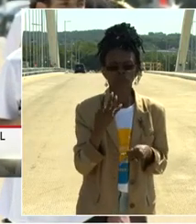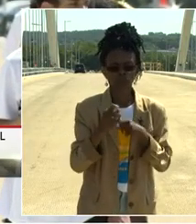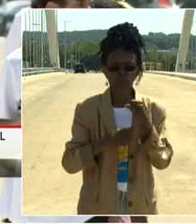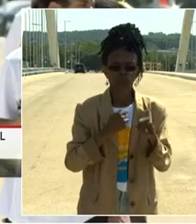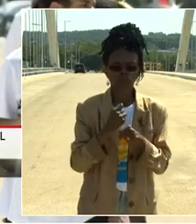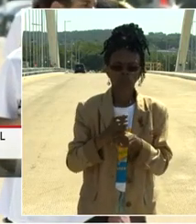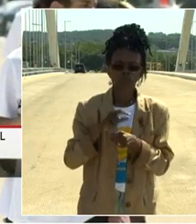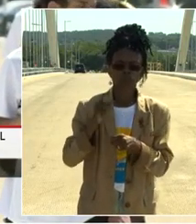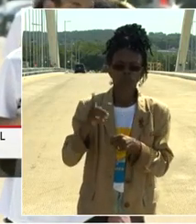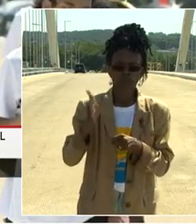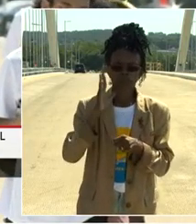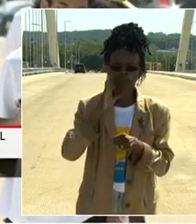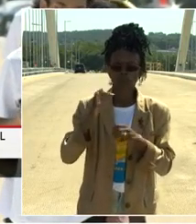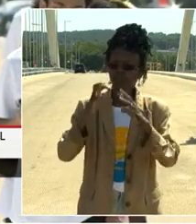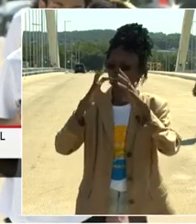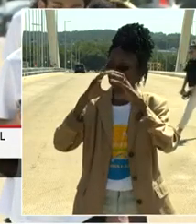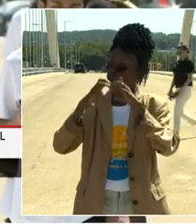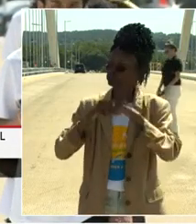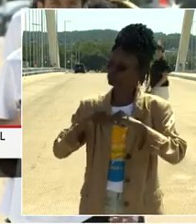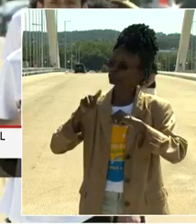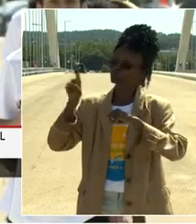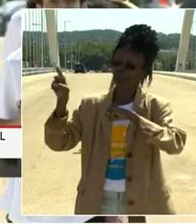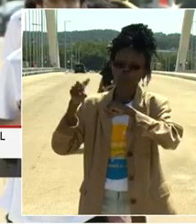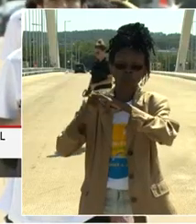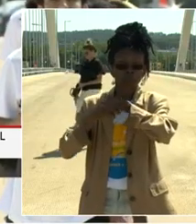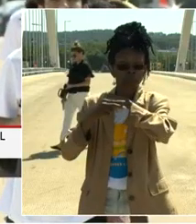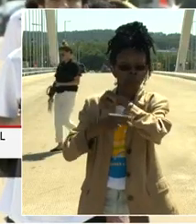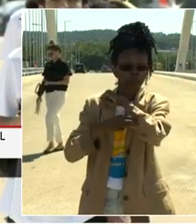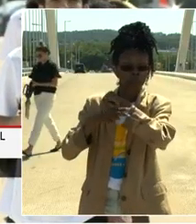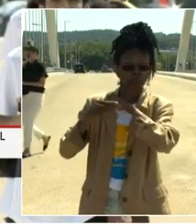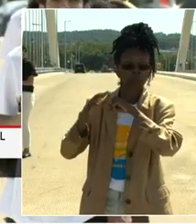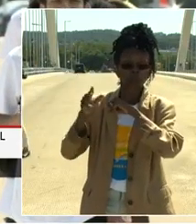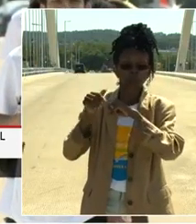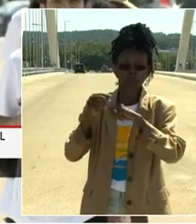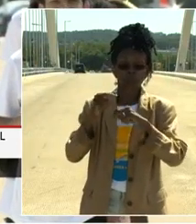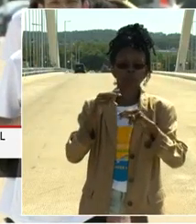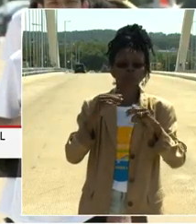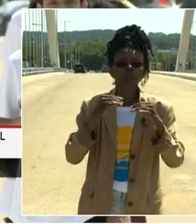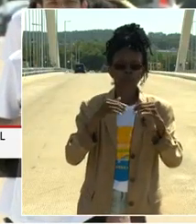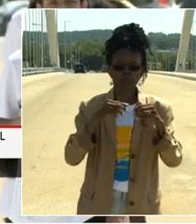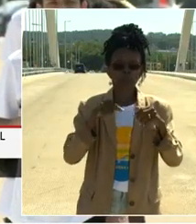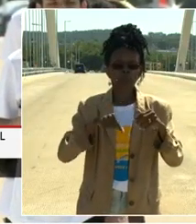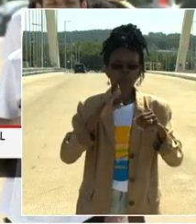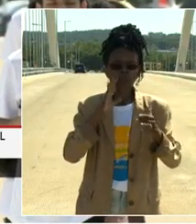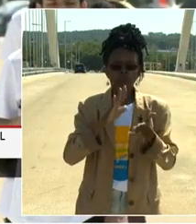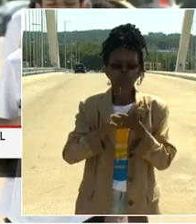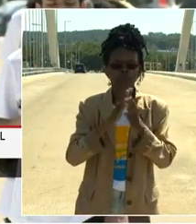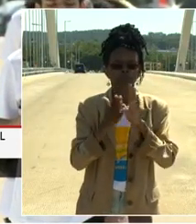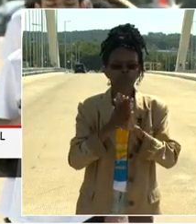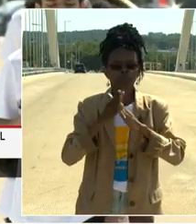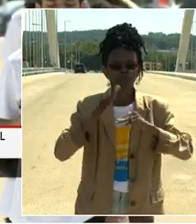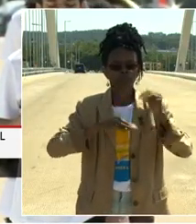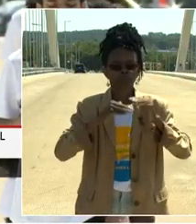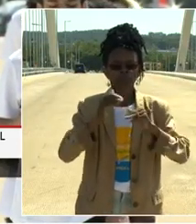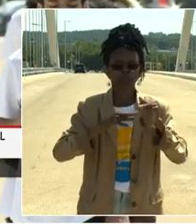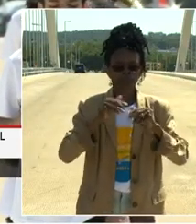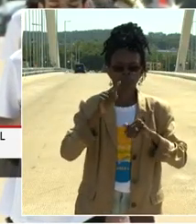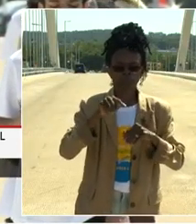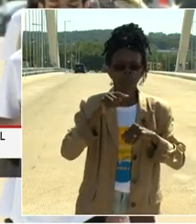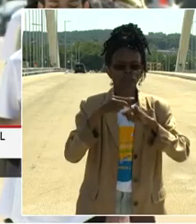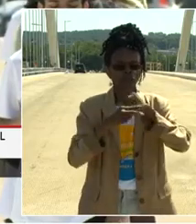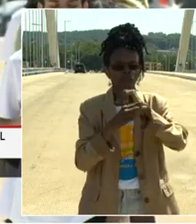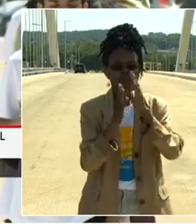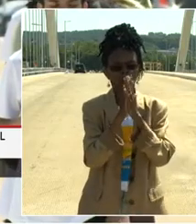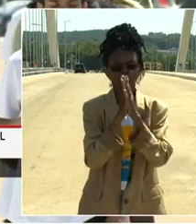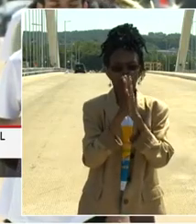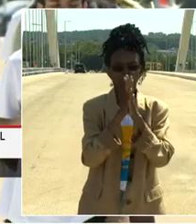there, the old bridge, while we continue to build the traffic ovals on both the west side and the east side of this new Frederick